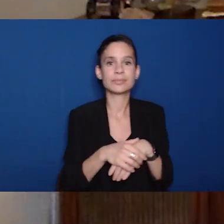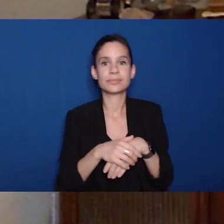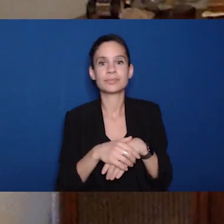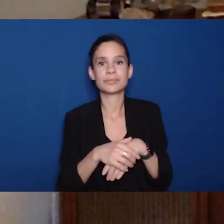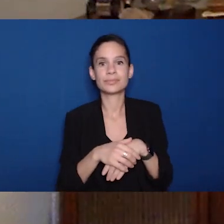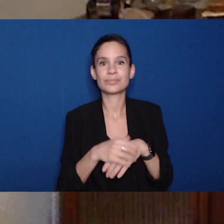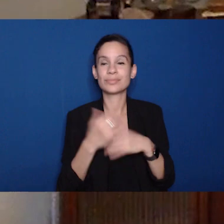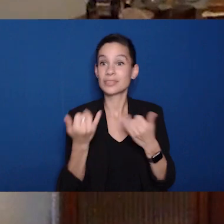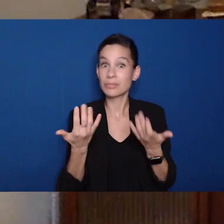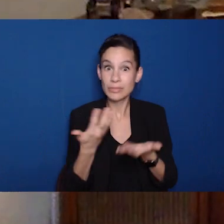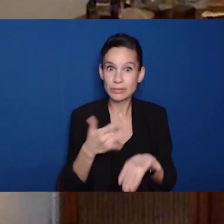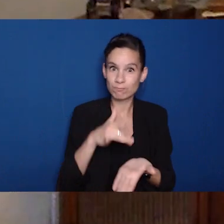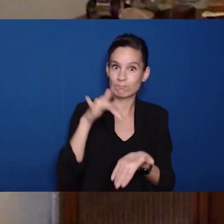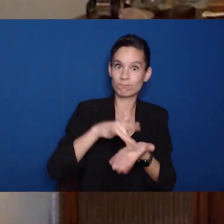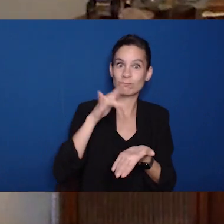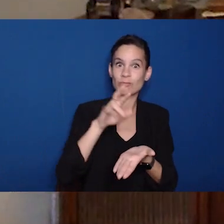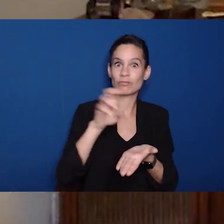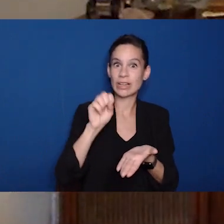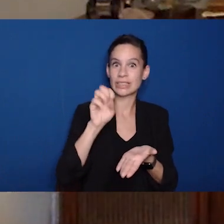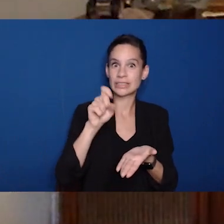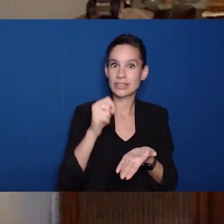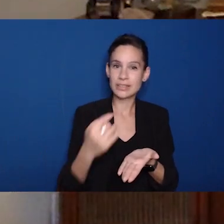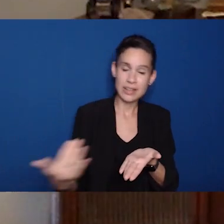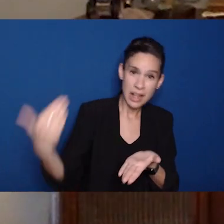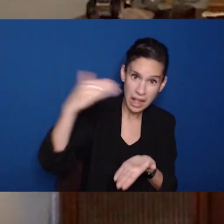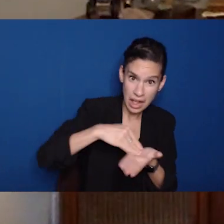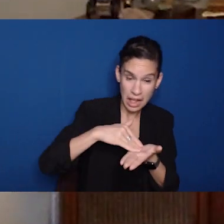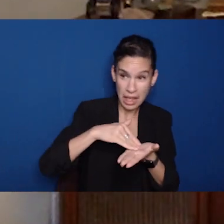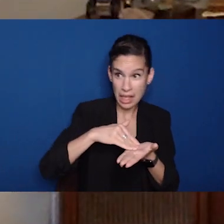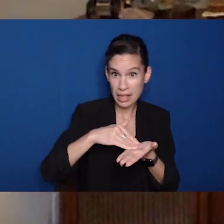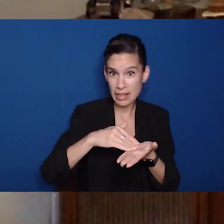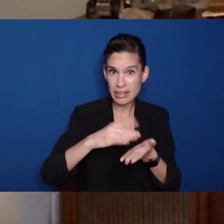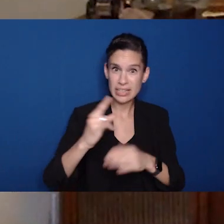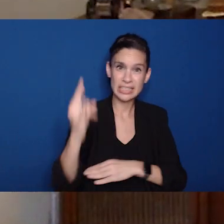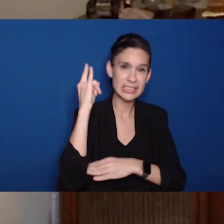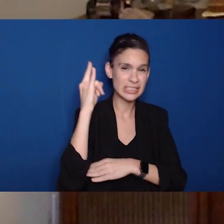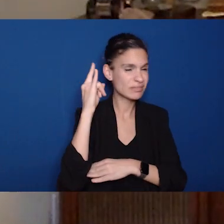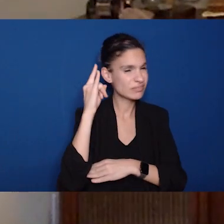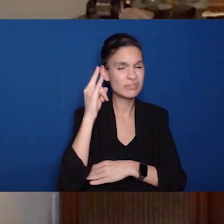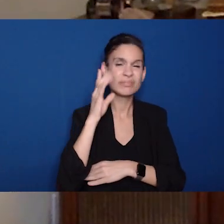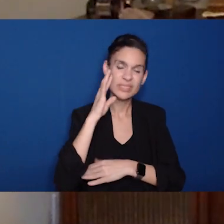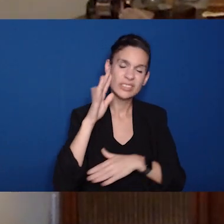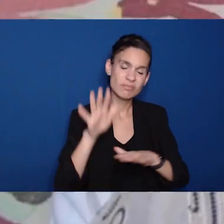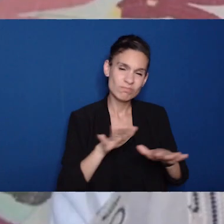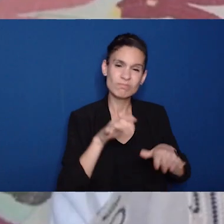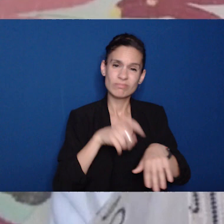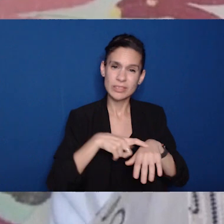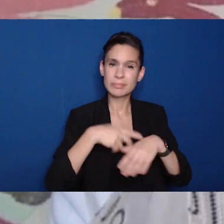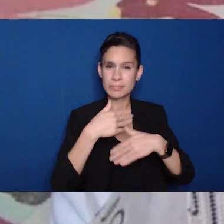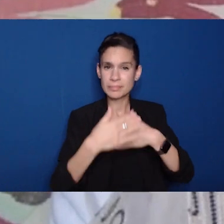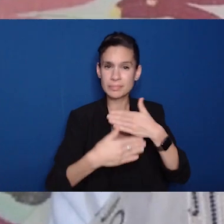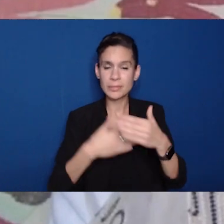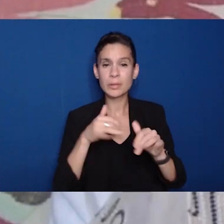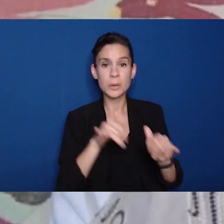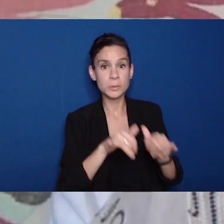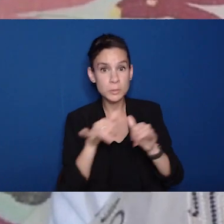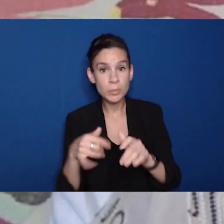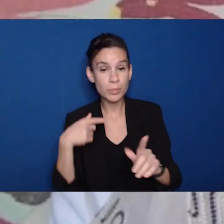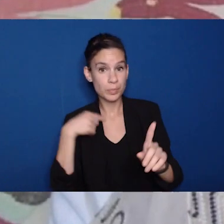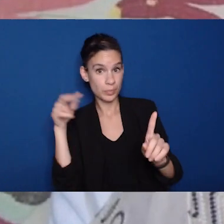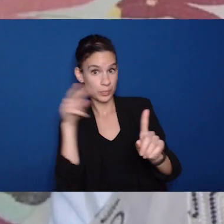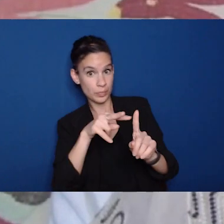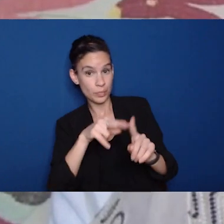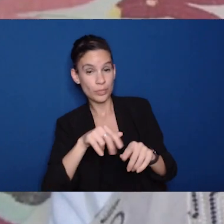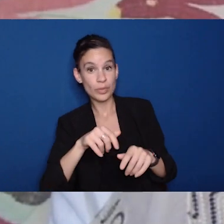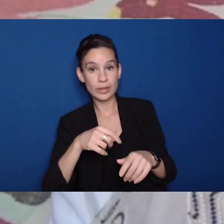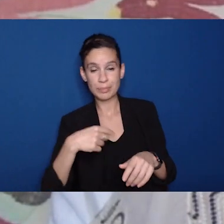This reset that you speak about is going to take some time. It's not going to happen instantly. I also think another thing that's going to